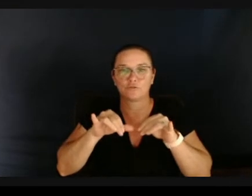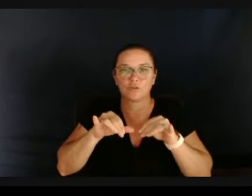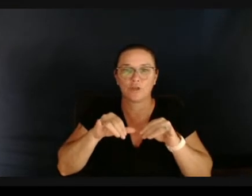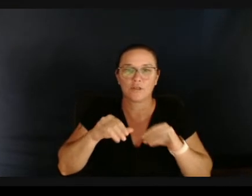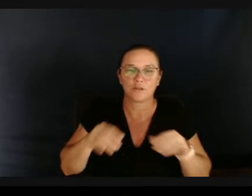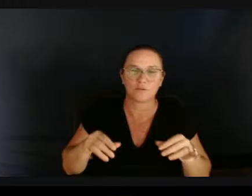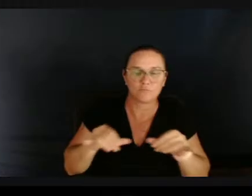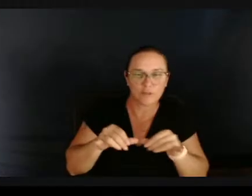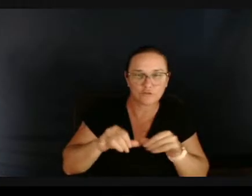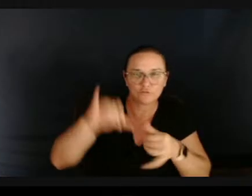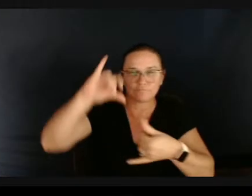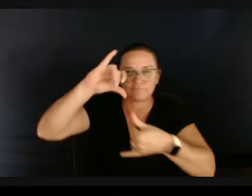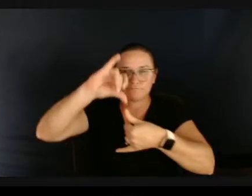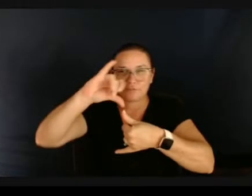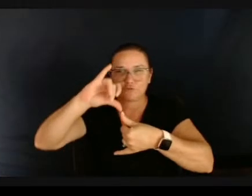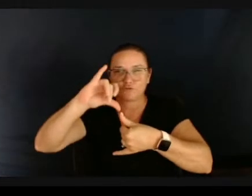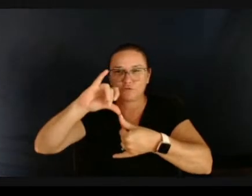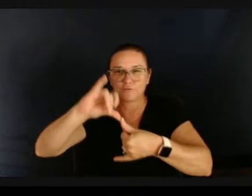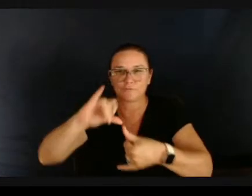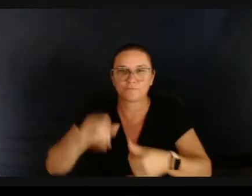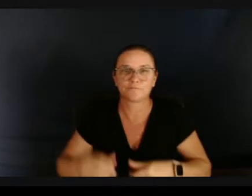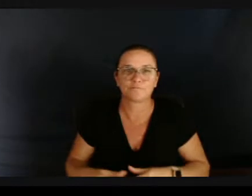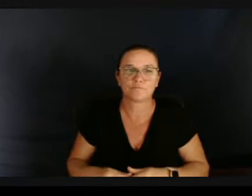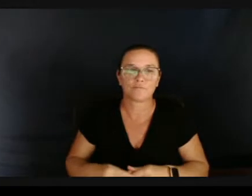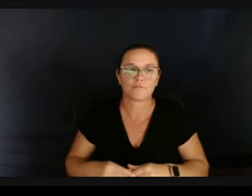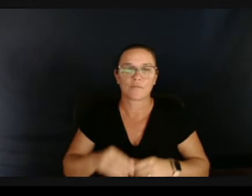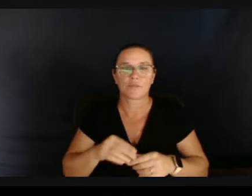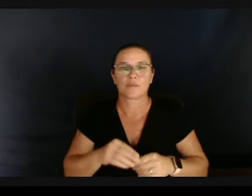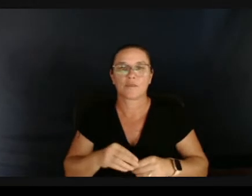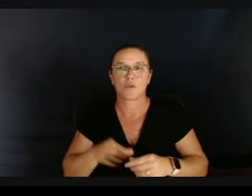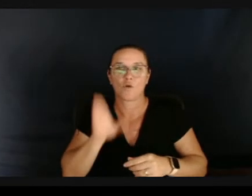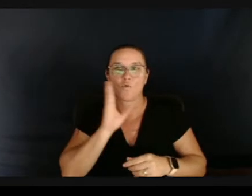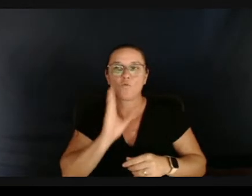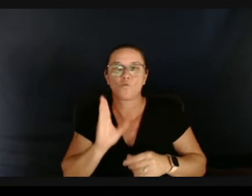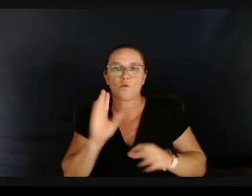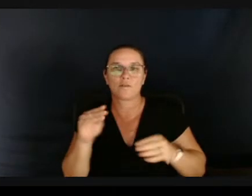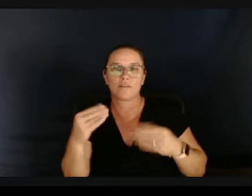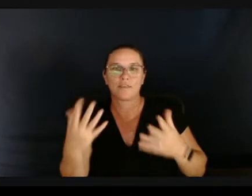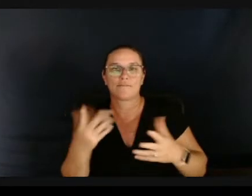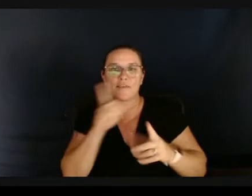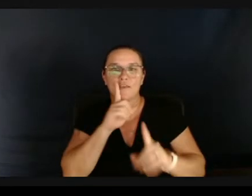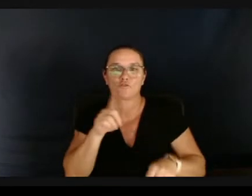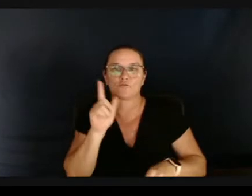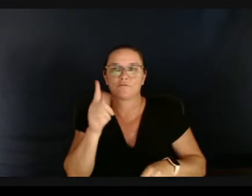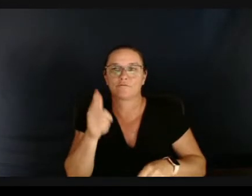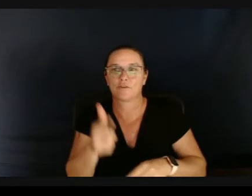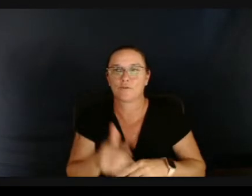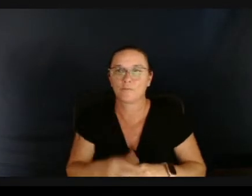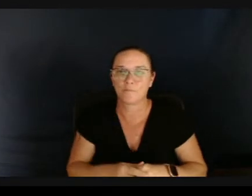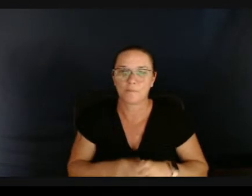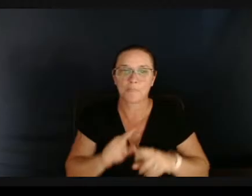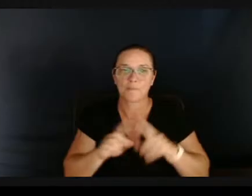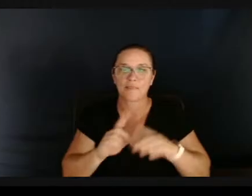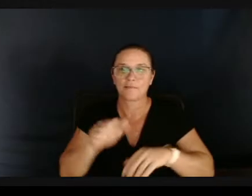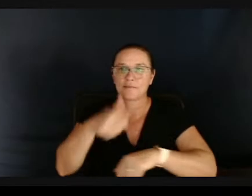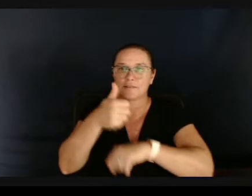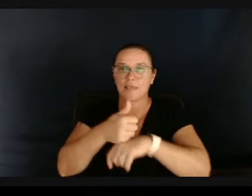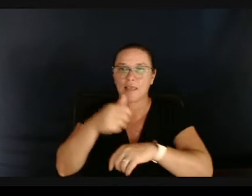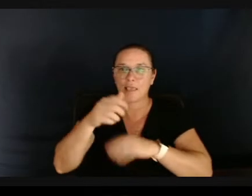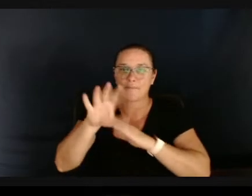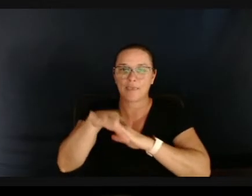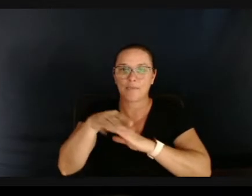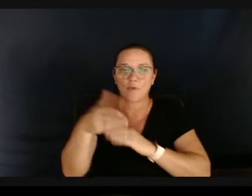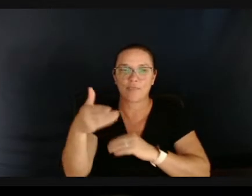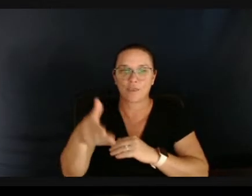cone. And so the answer is forthcoming, but also setting up cameras up on a rim. And you see